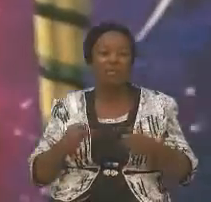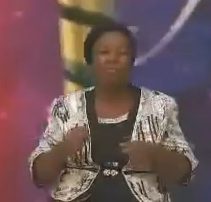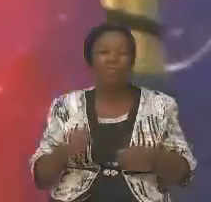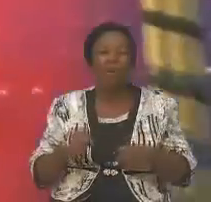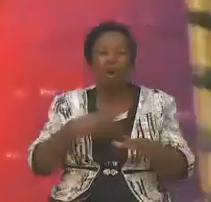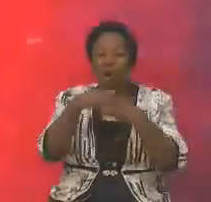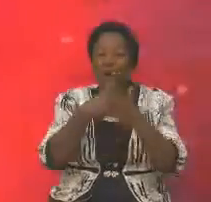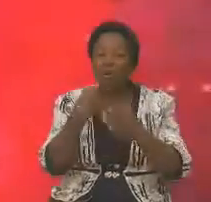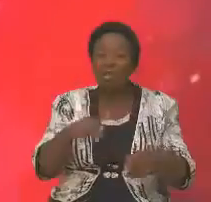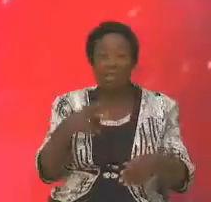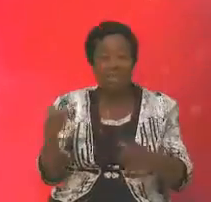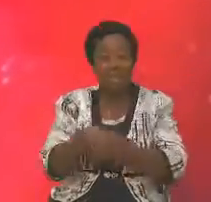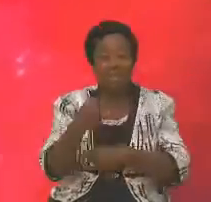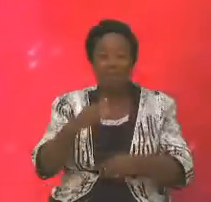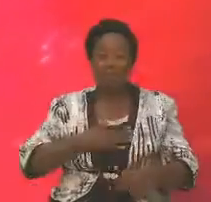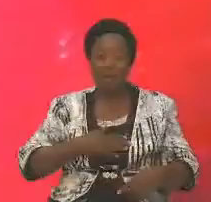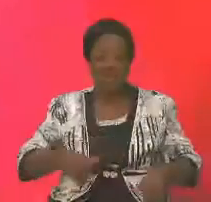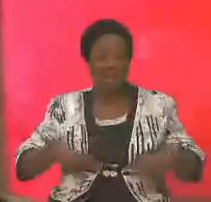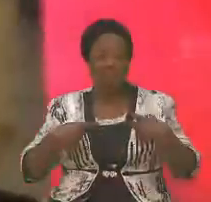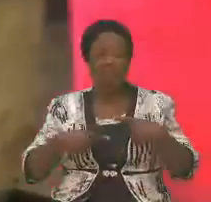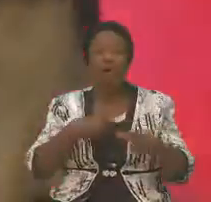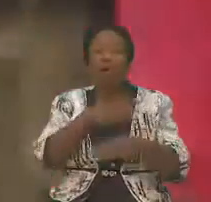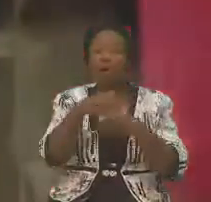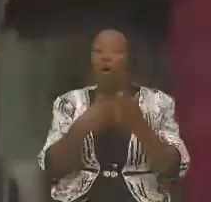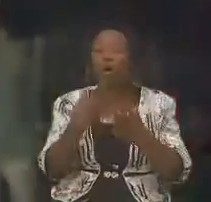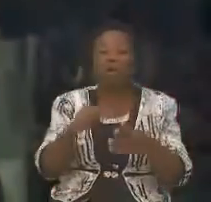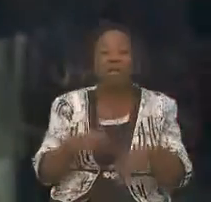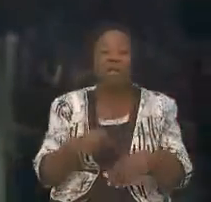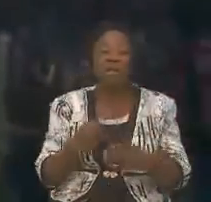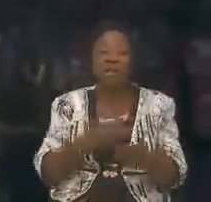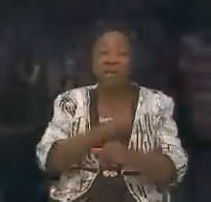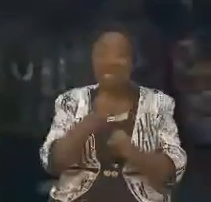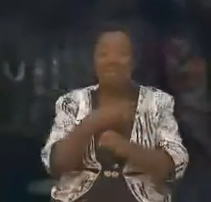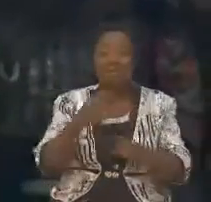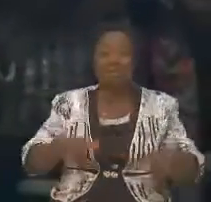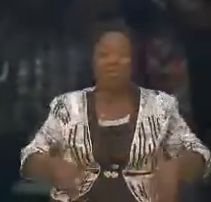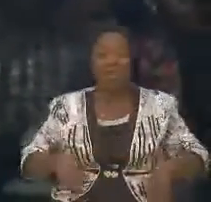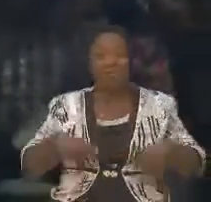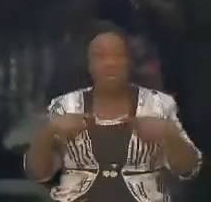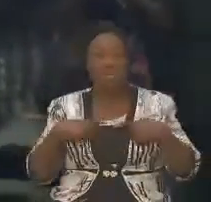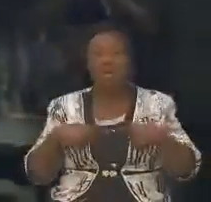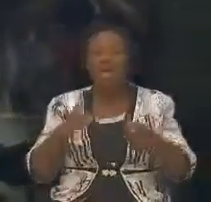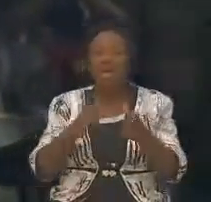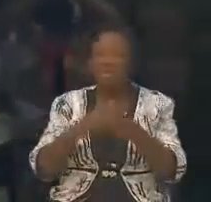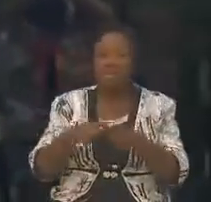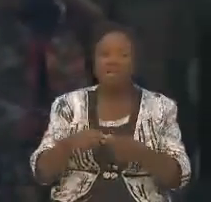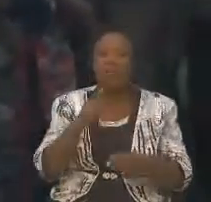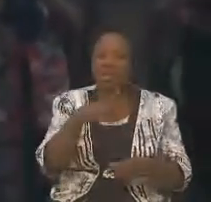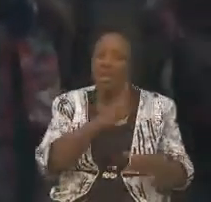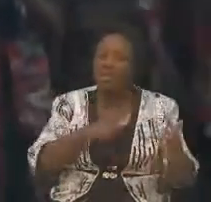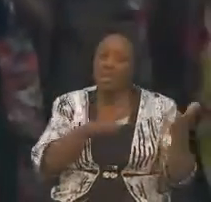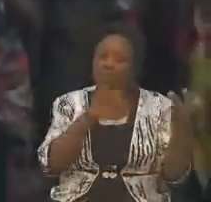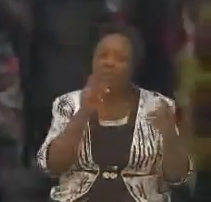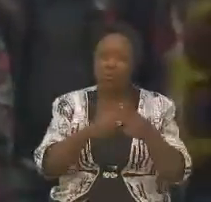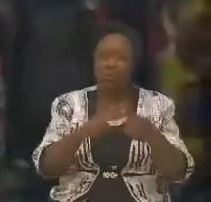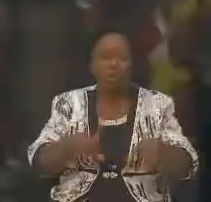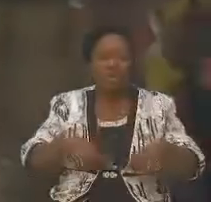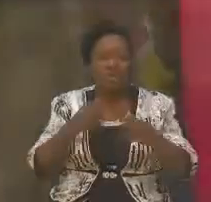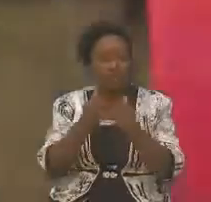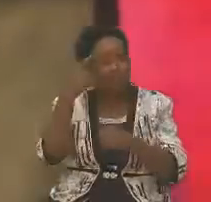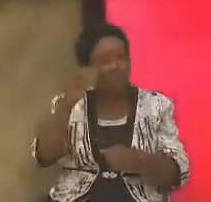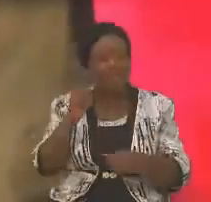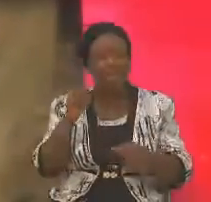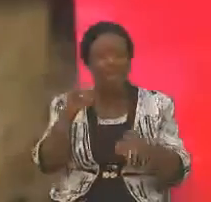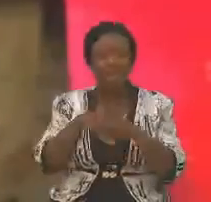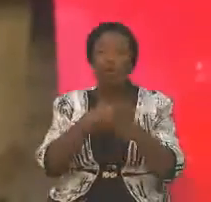life. All the days of my life. The Lord will make you to serve the Lord. You might be in the office all the days